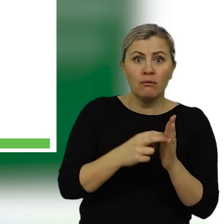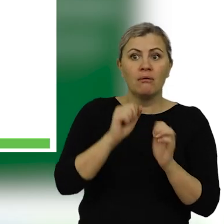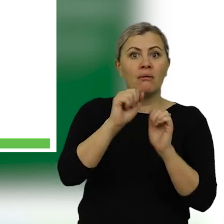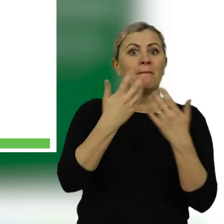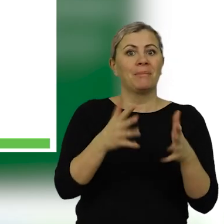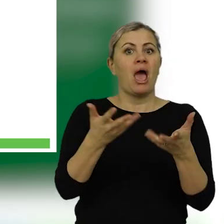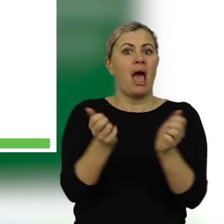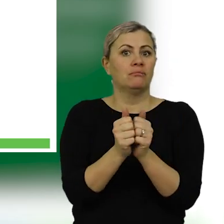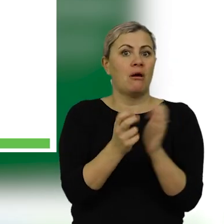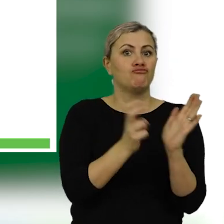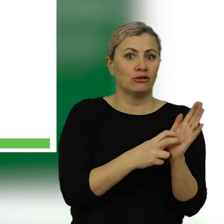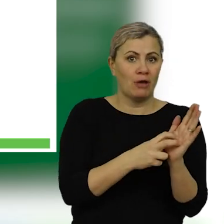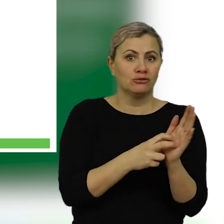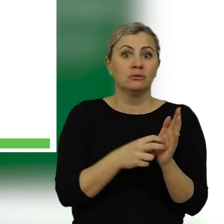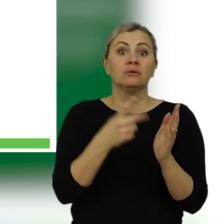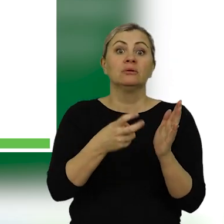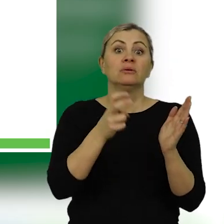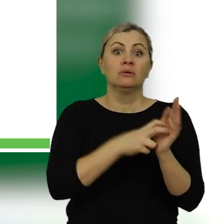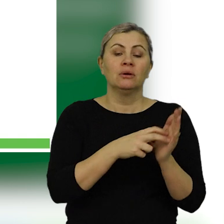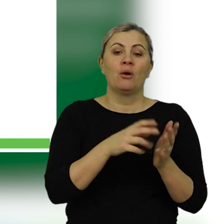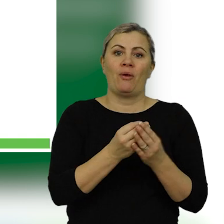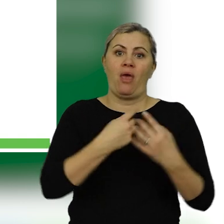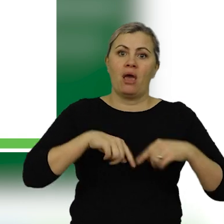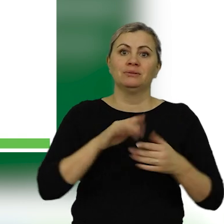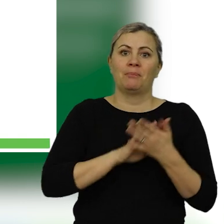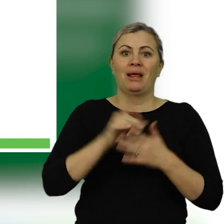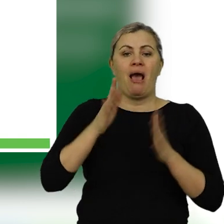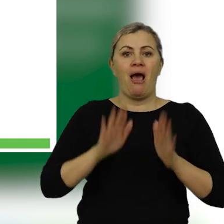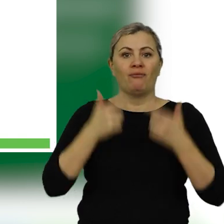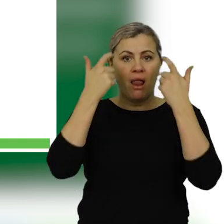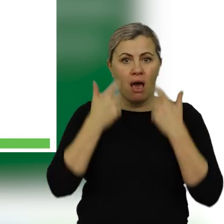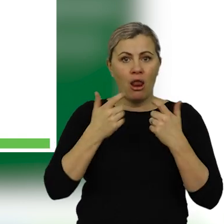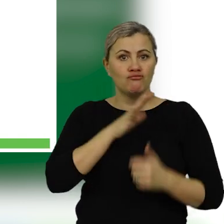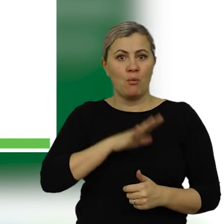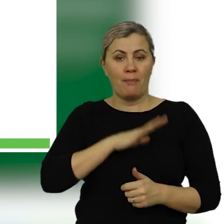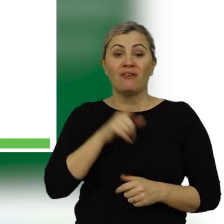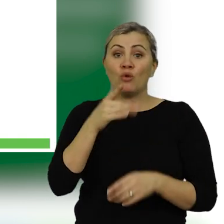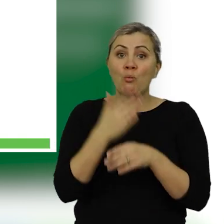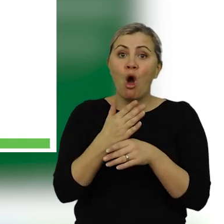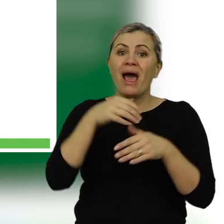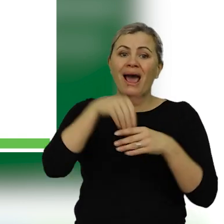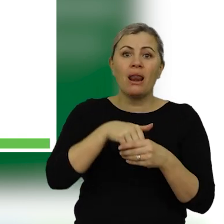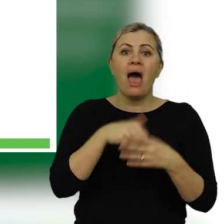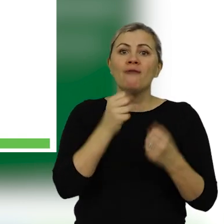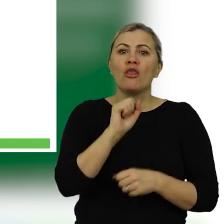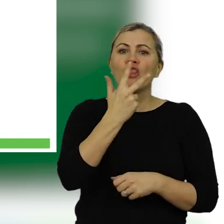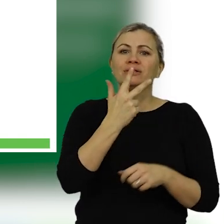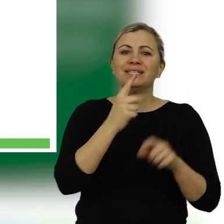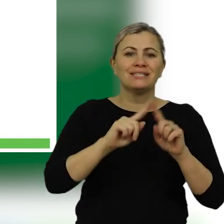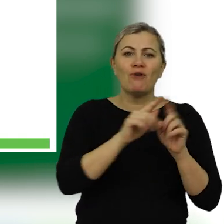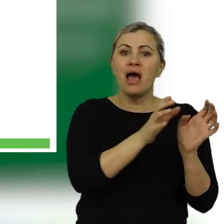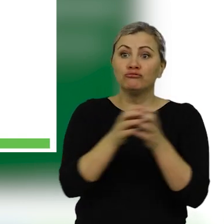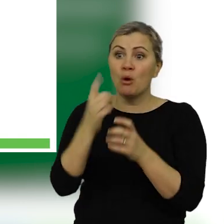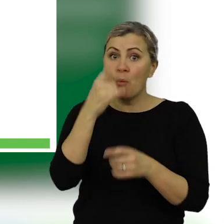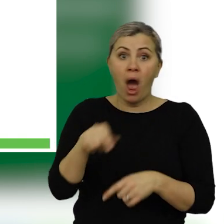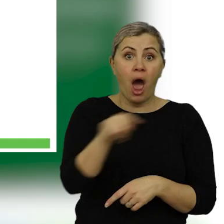registration. Being registered with us is a legal requirement if you work in one of the 13 categories. There